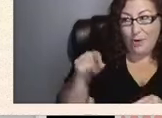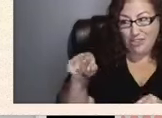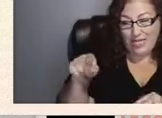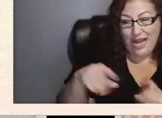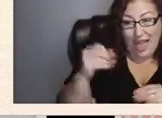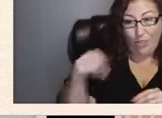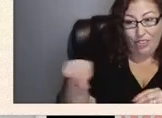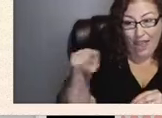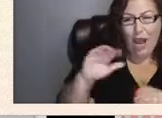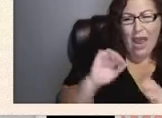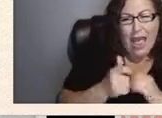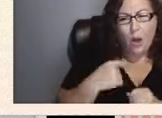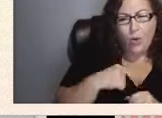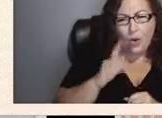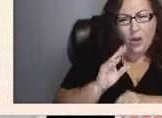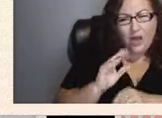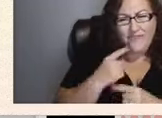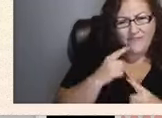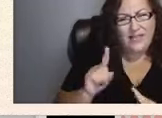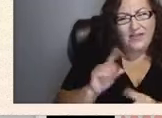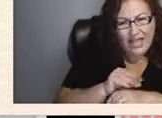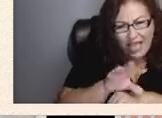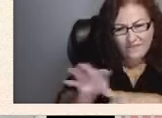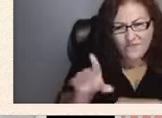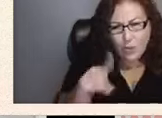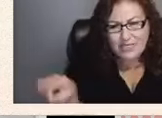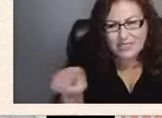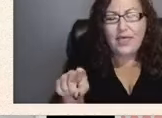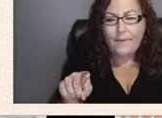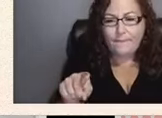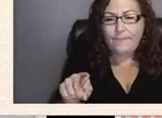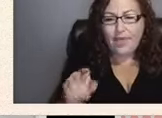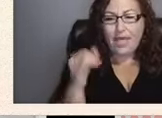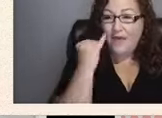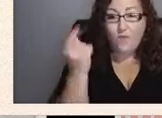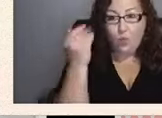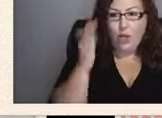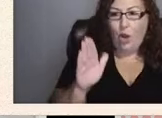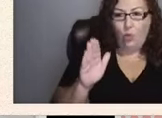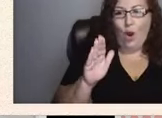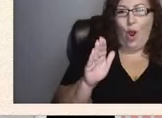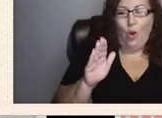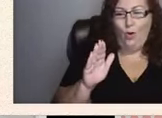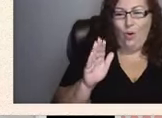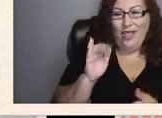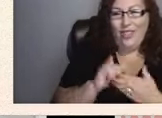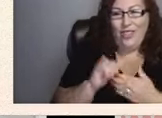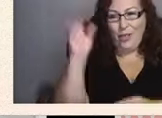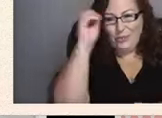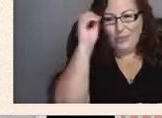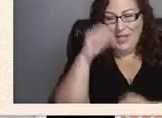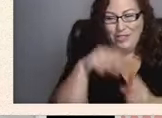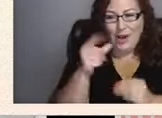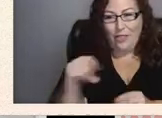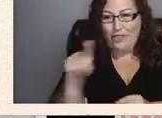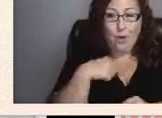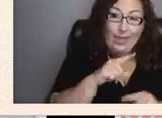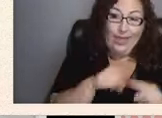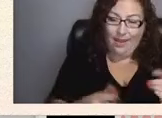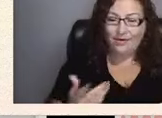how are we going to effectively influence them if we don't know that those opinions are out there? We can't. Learn